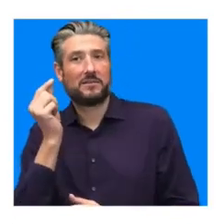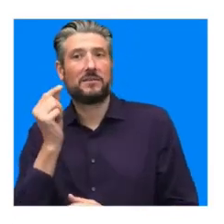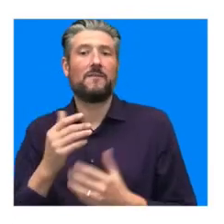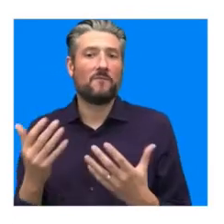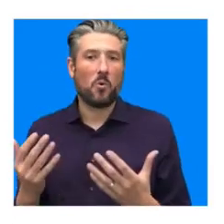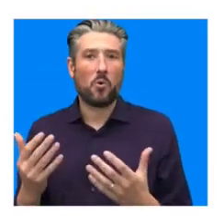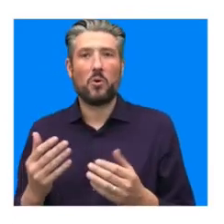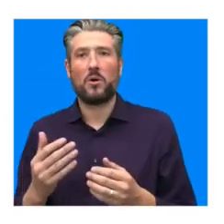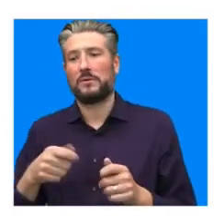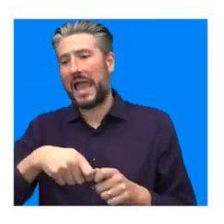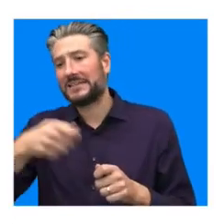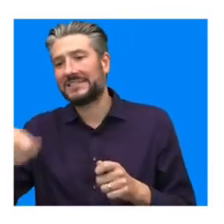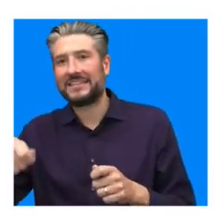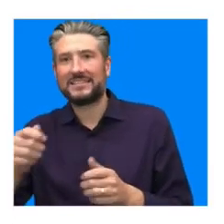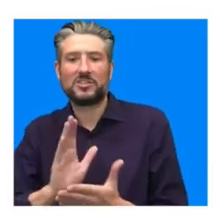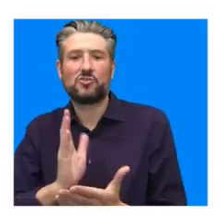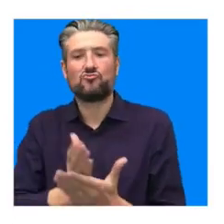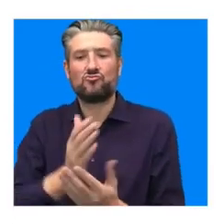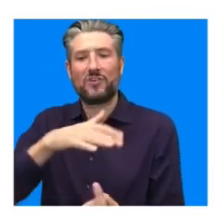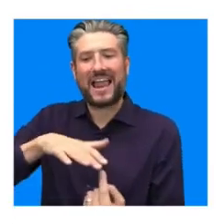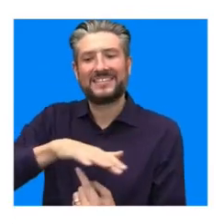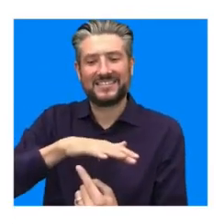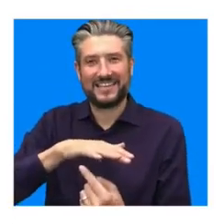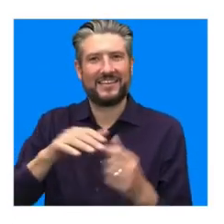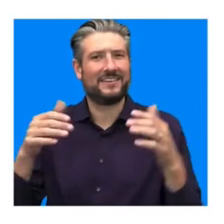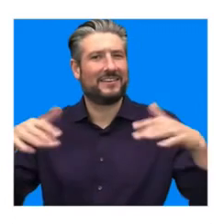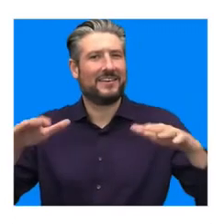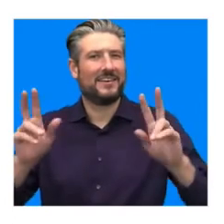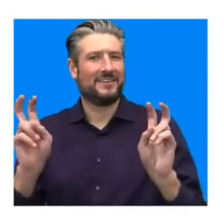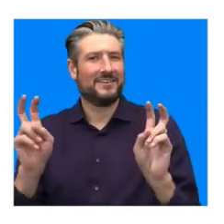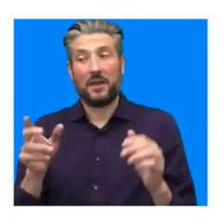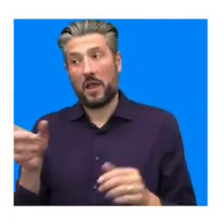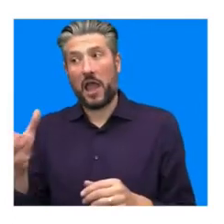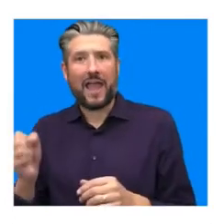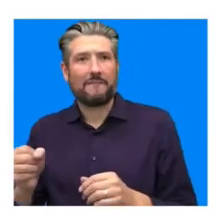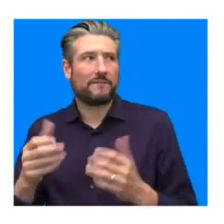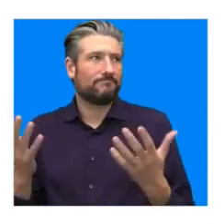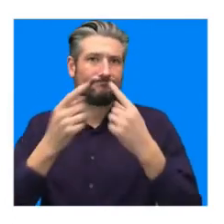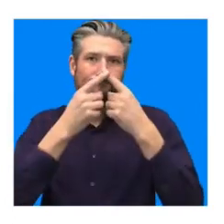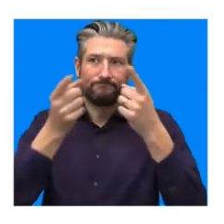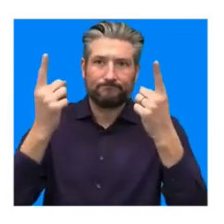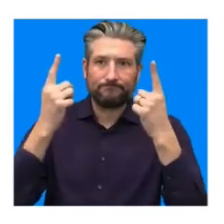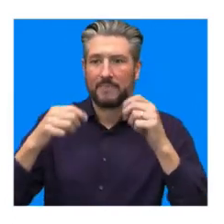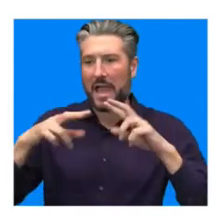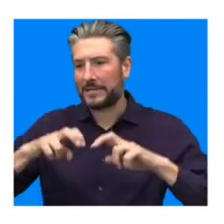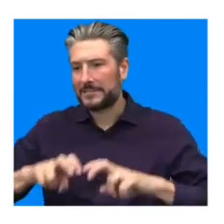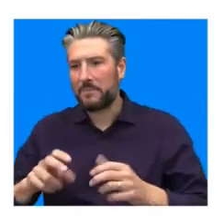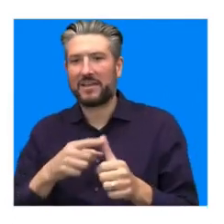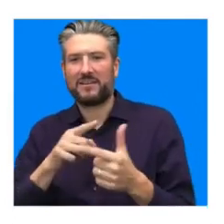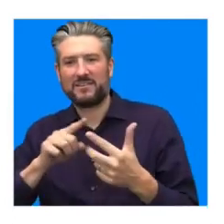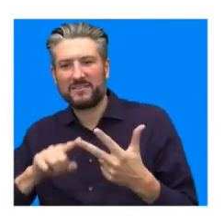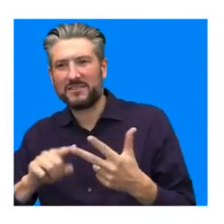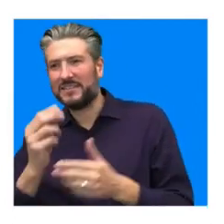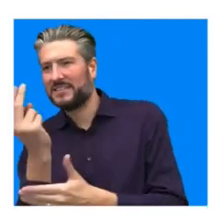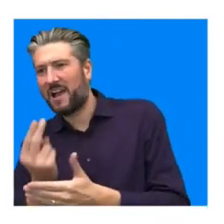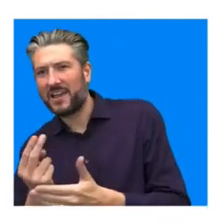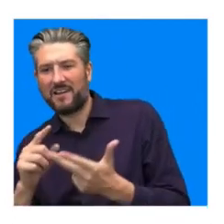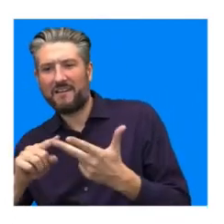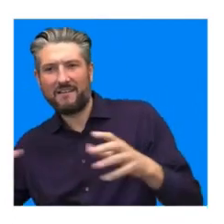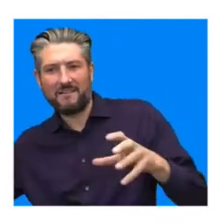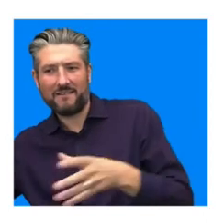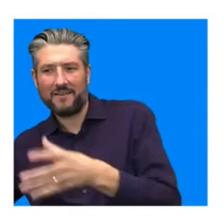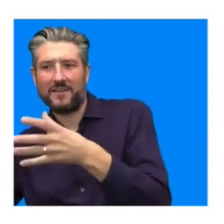They've created this incredible coalition of researchers, academics, developers, designers. And we were fortunate to be a part